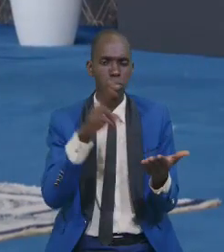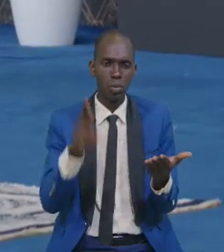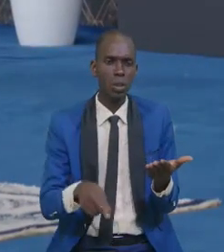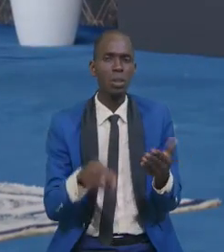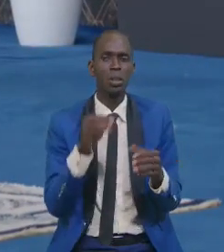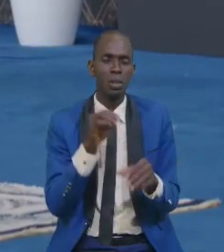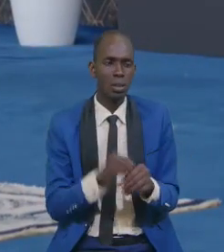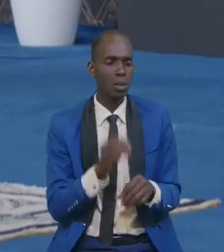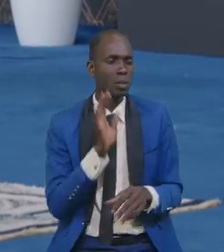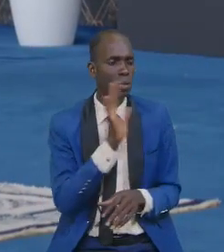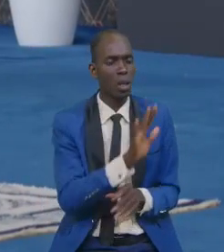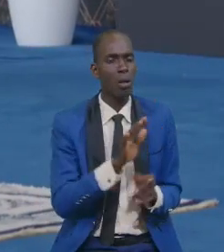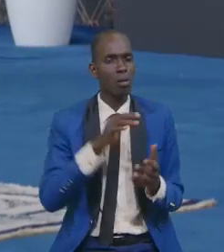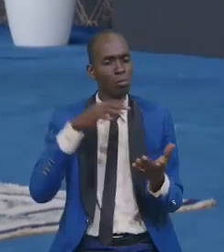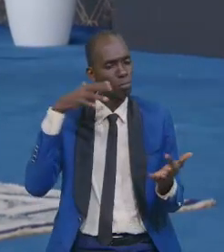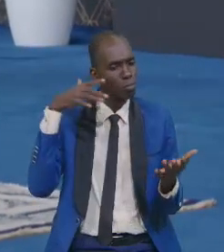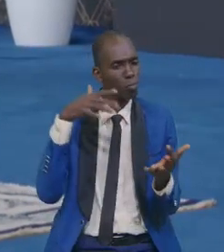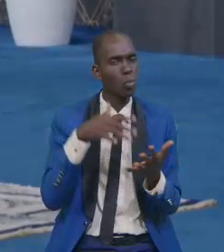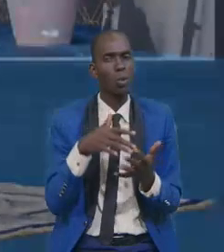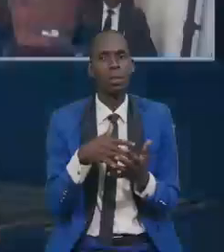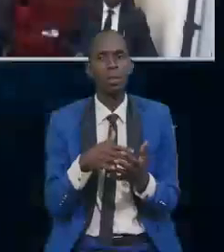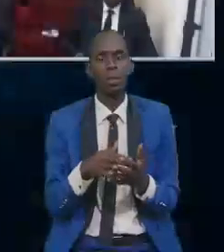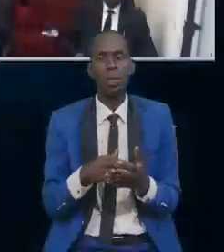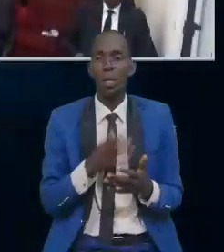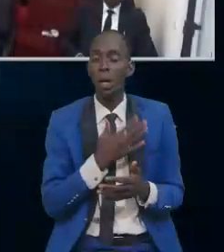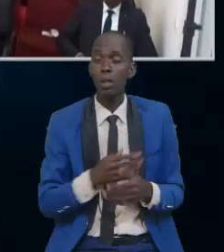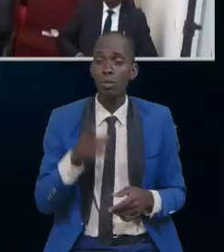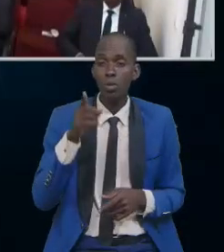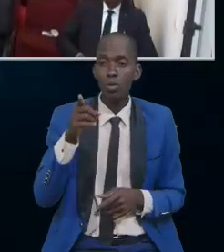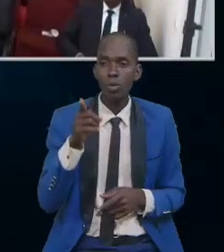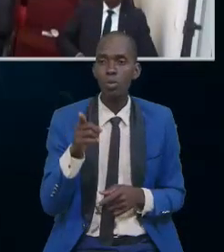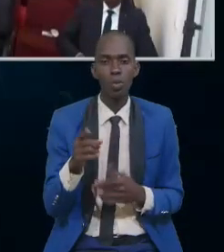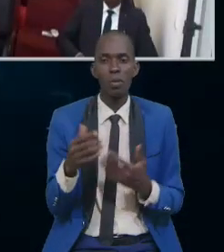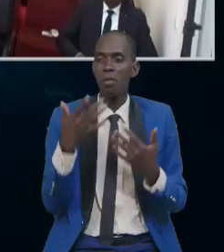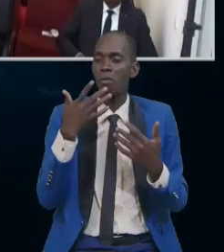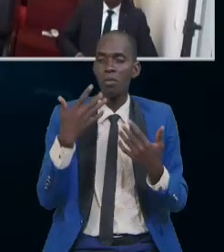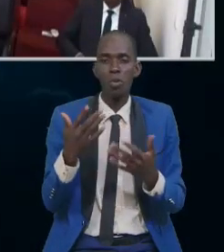her studies. And you happen to be master